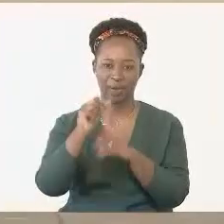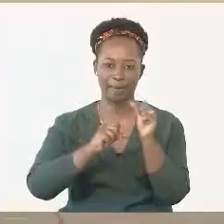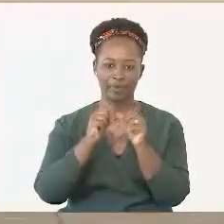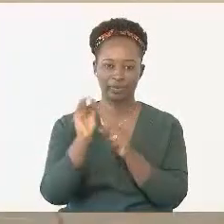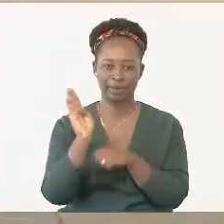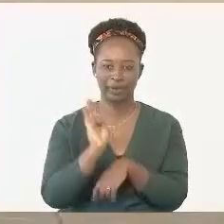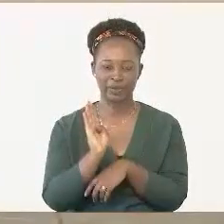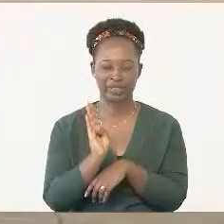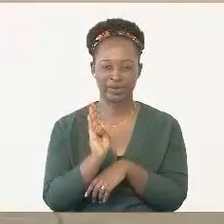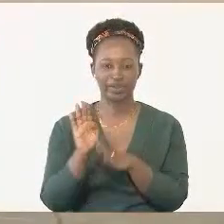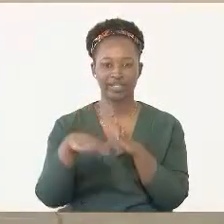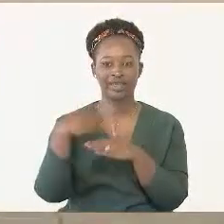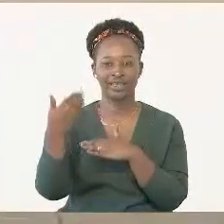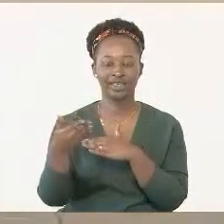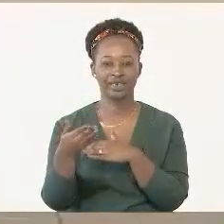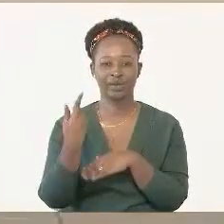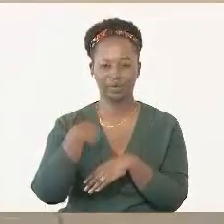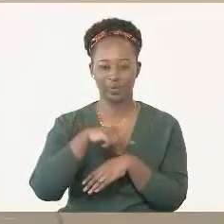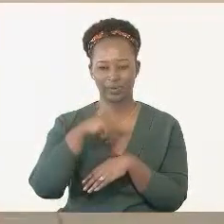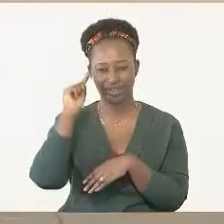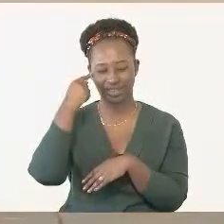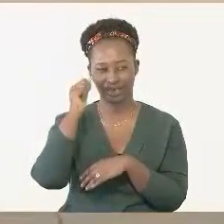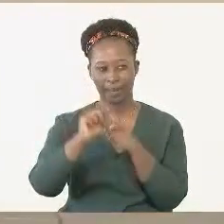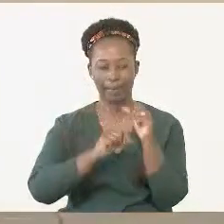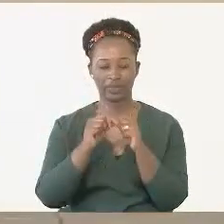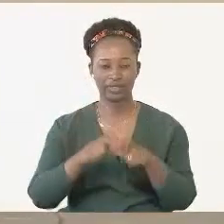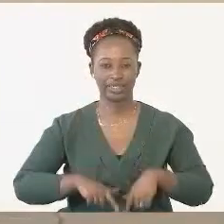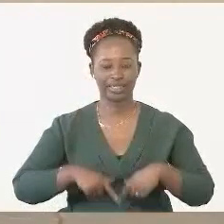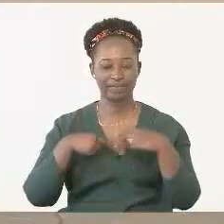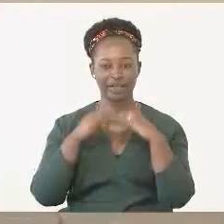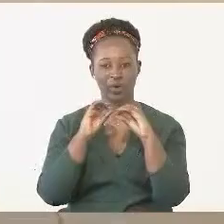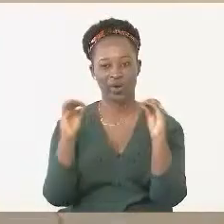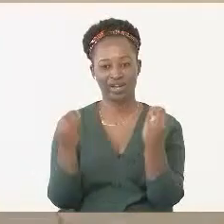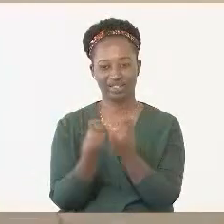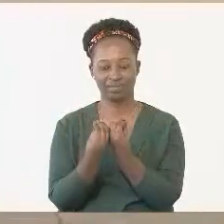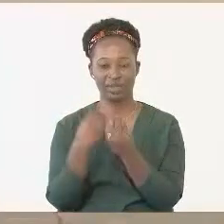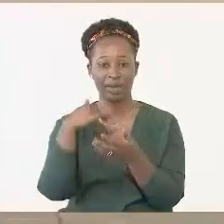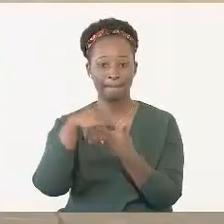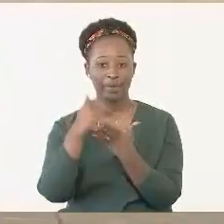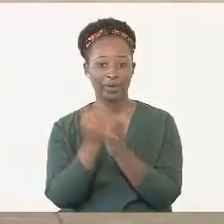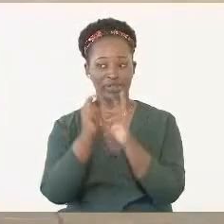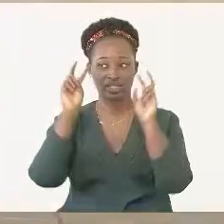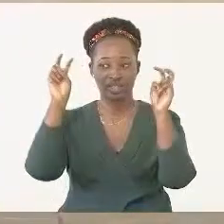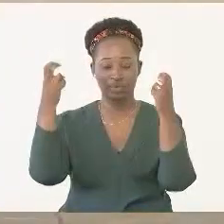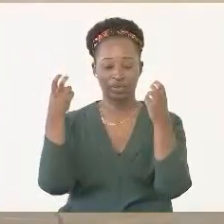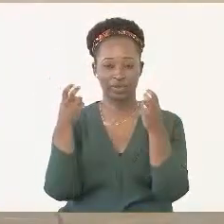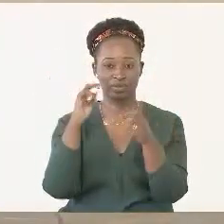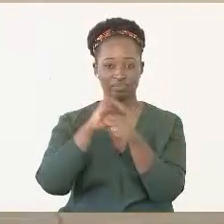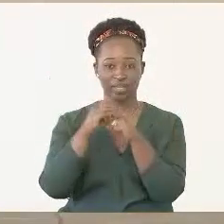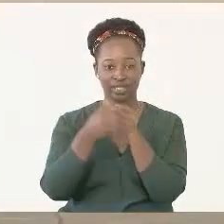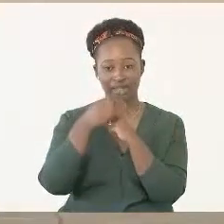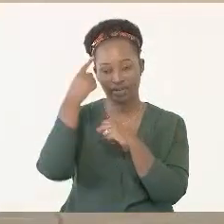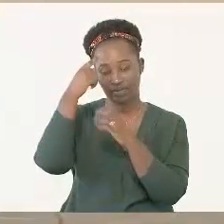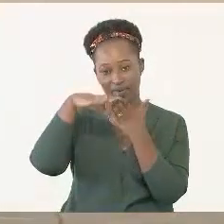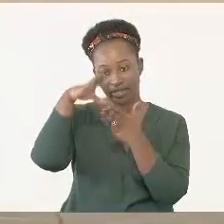biology, then we think about living organisms because the subject is meant for the